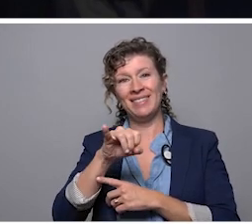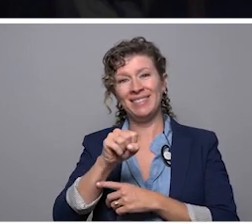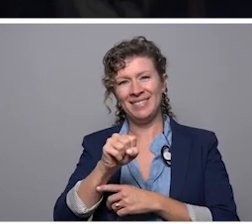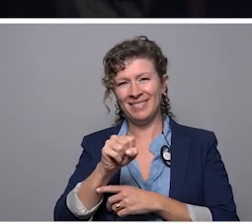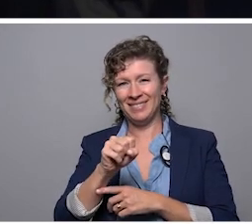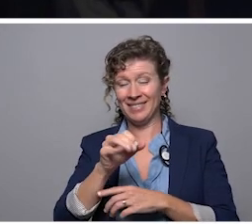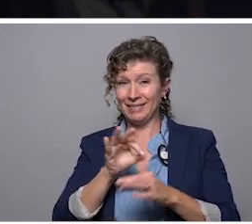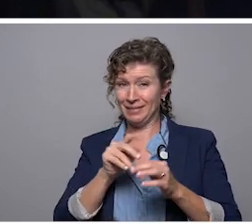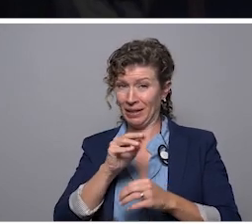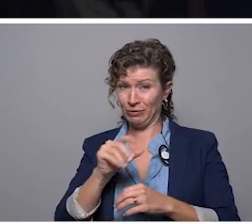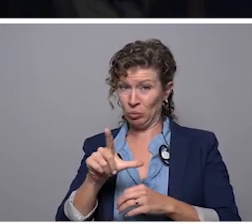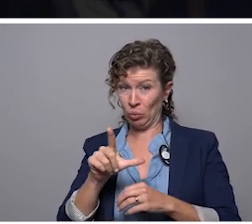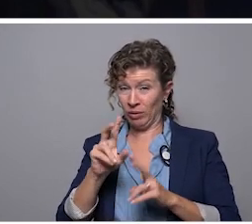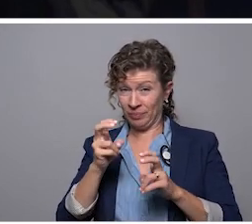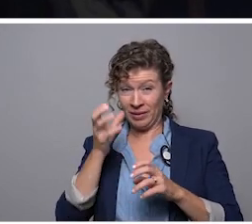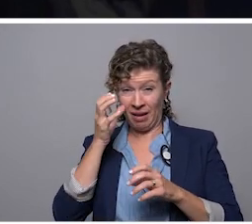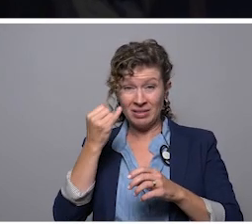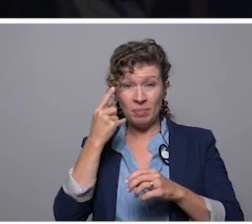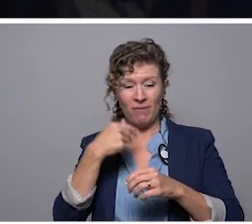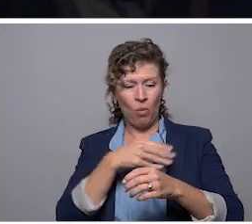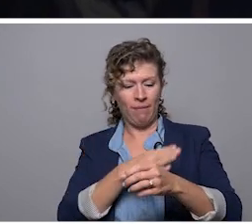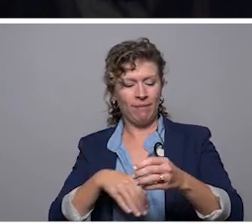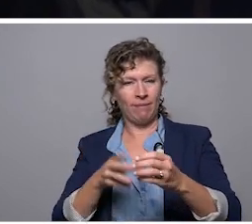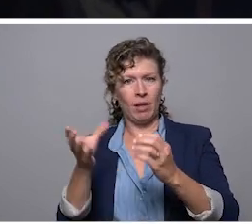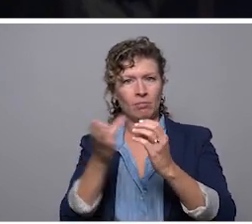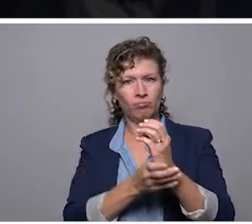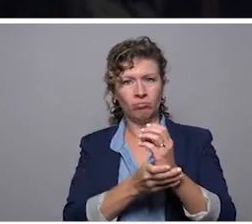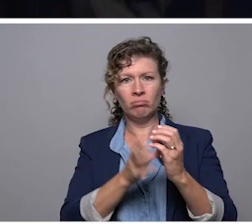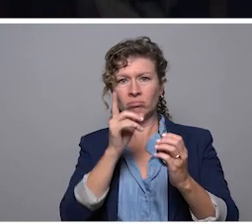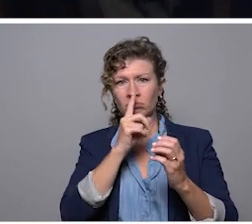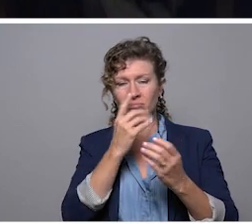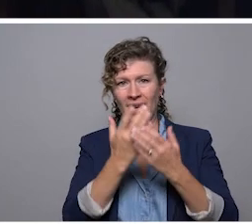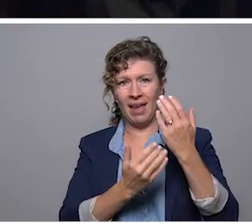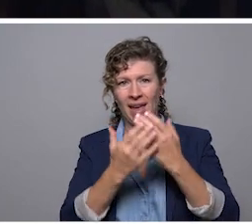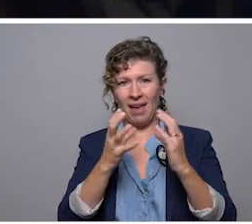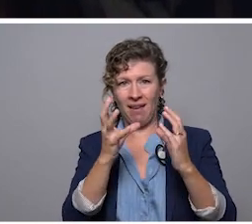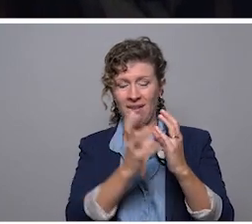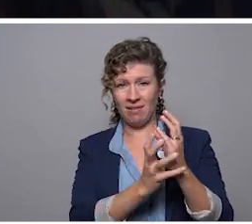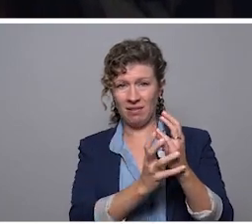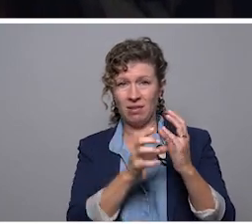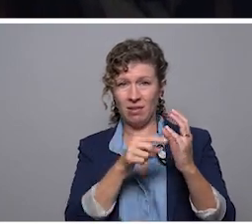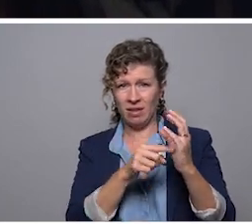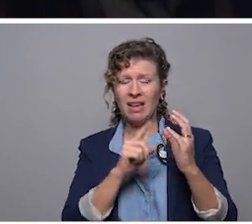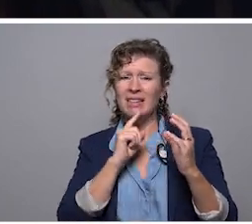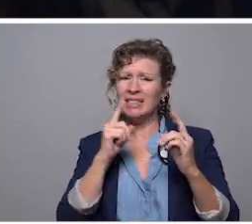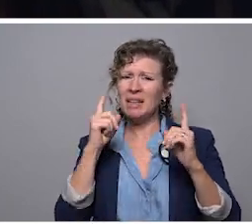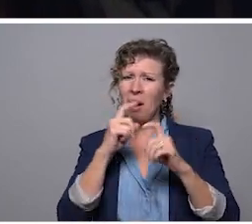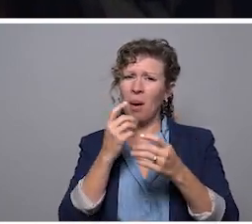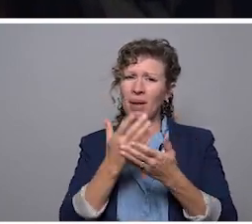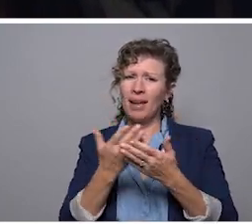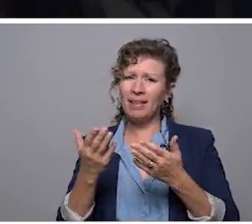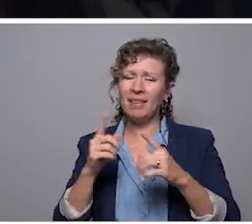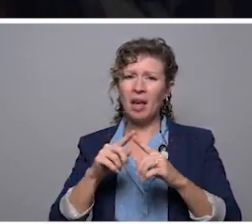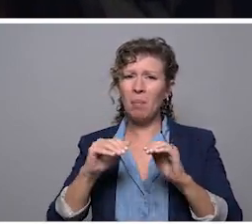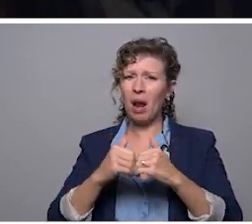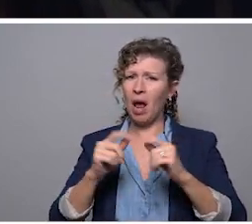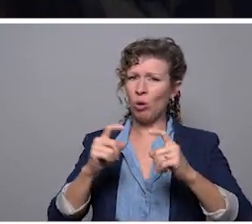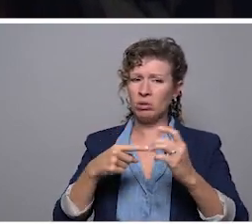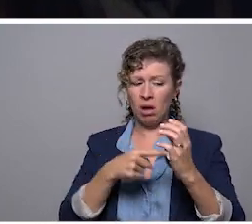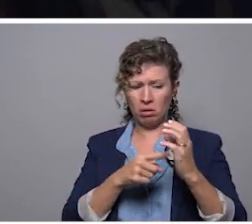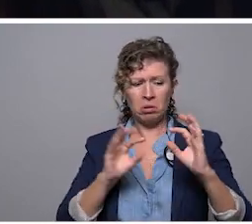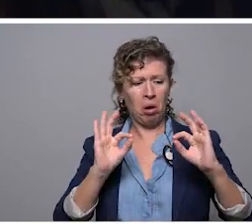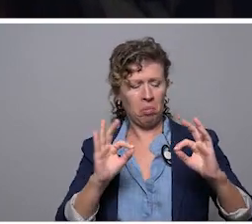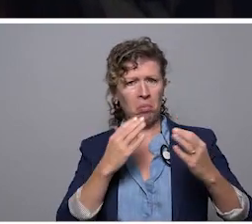if you have an artificial hand It's a very complicated Thing but the test of a successful artificial